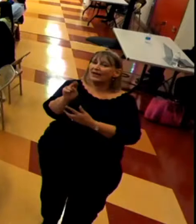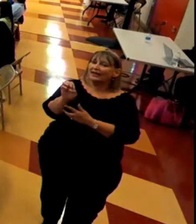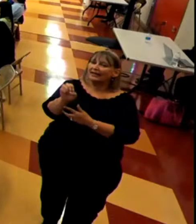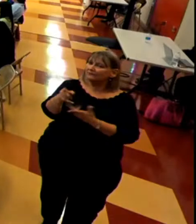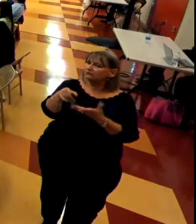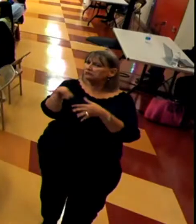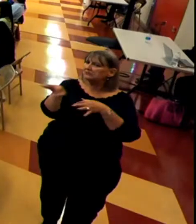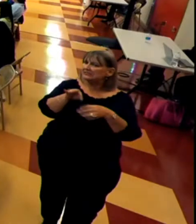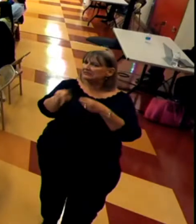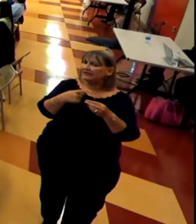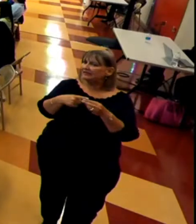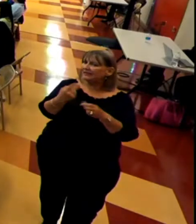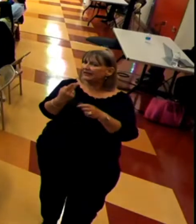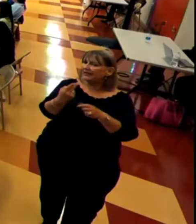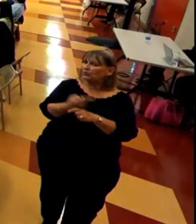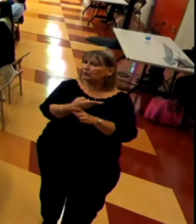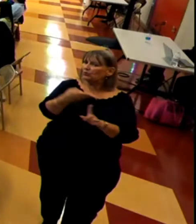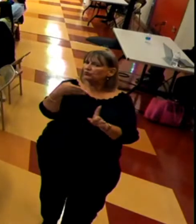Orleans.